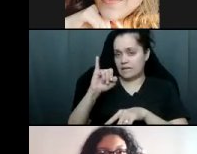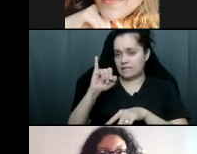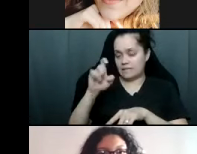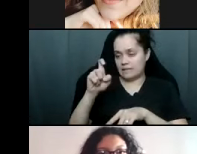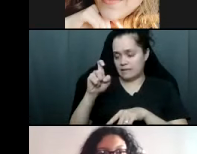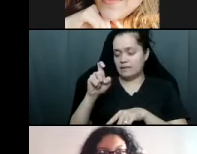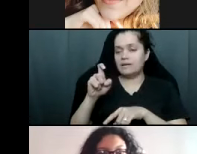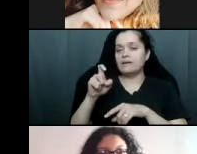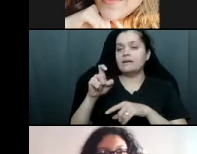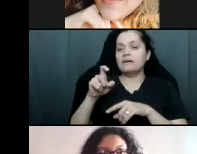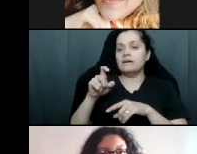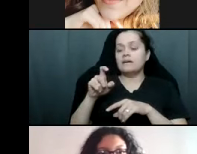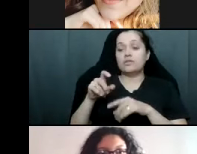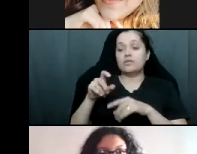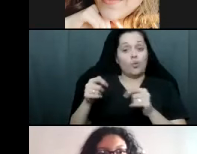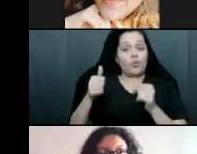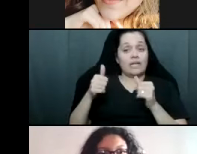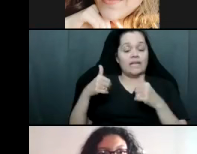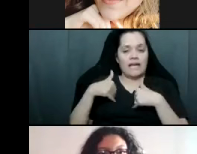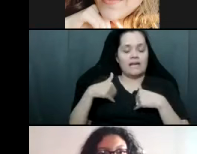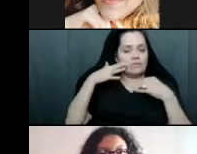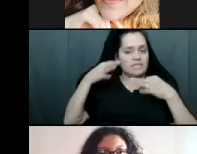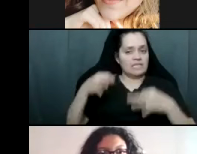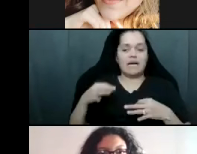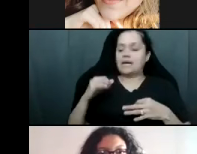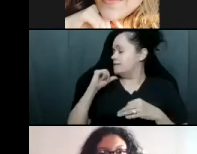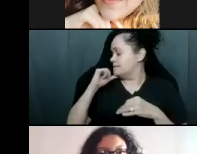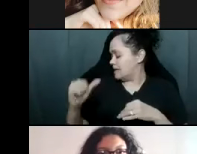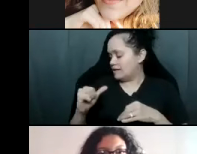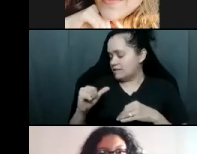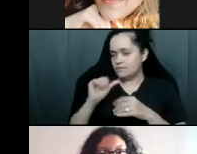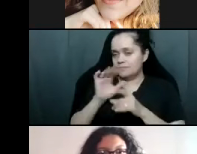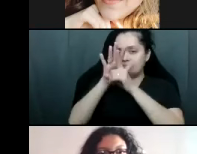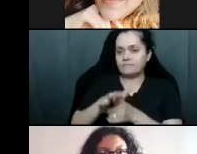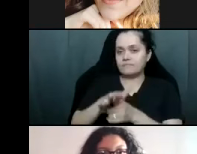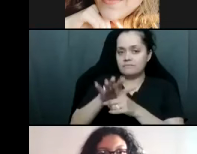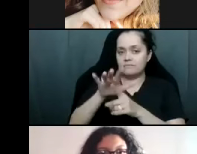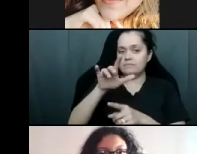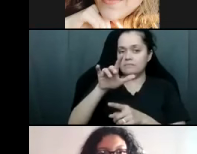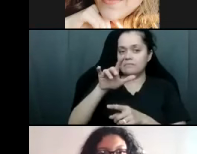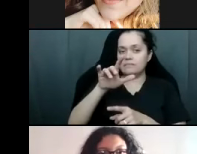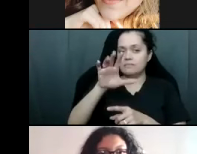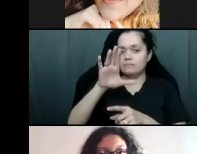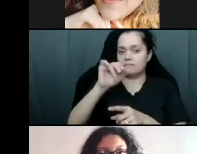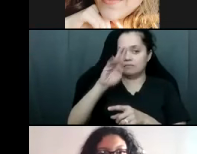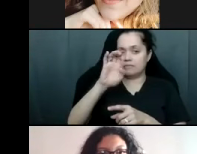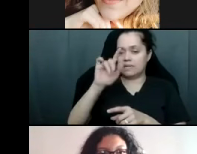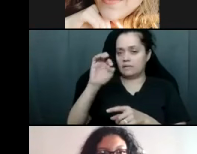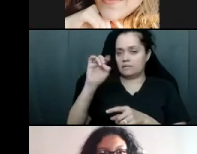pretty quickly, animals choose not to attack the cane toads.